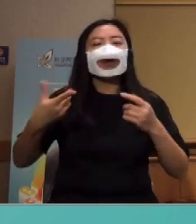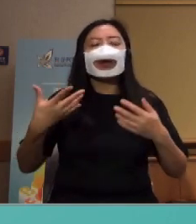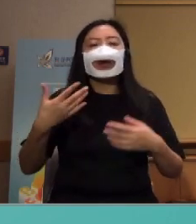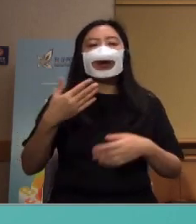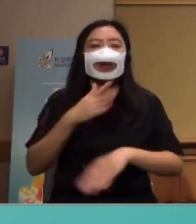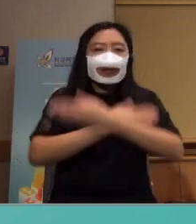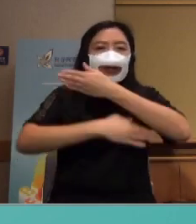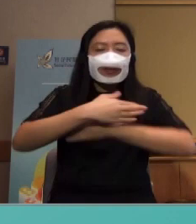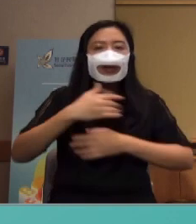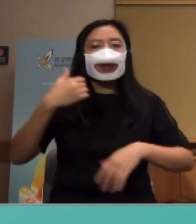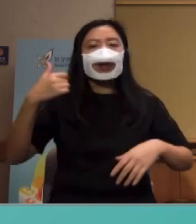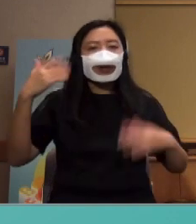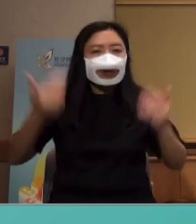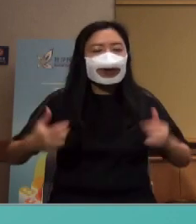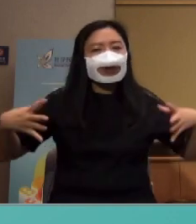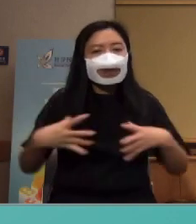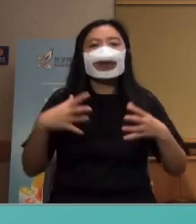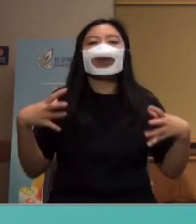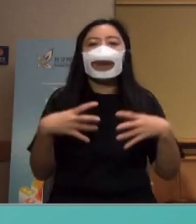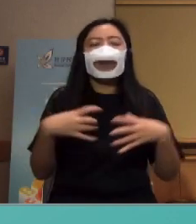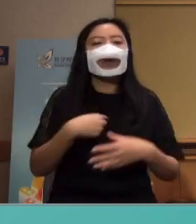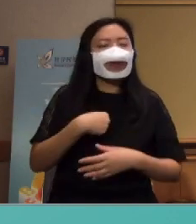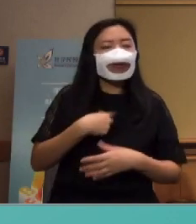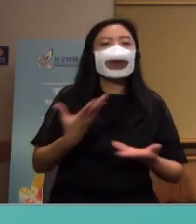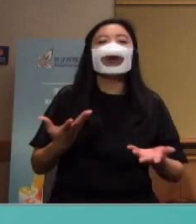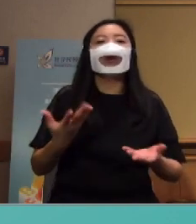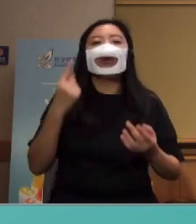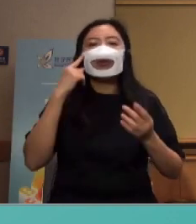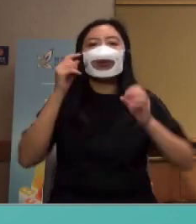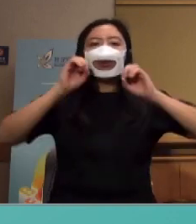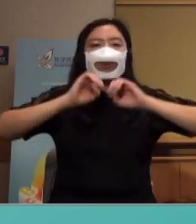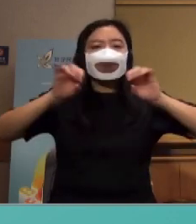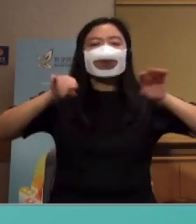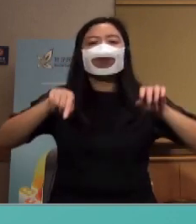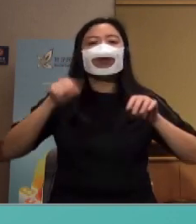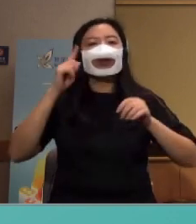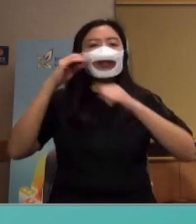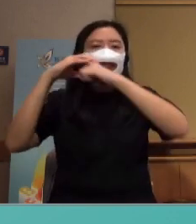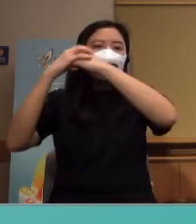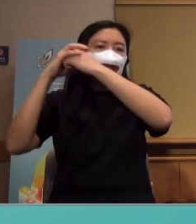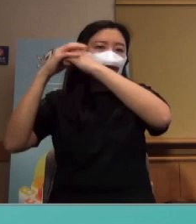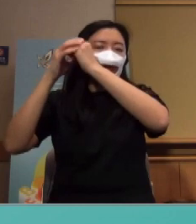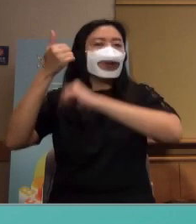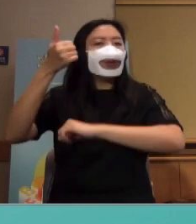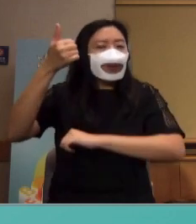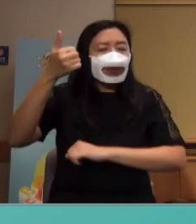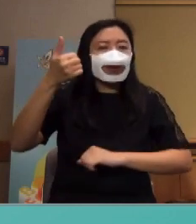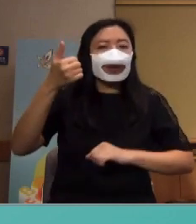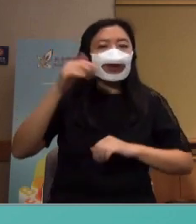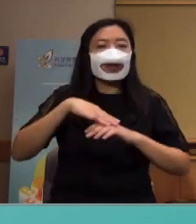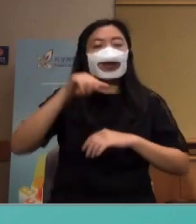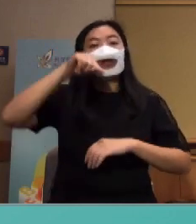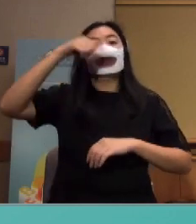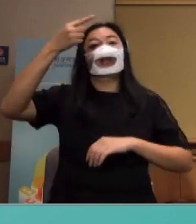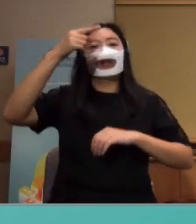inclusive workplace, inclusive campus. Does Metaverse lead inclusion? I think, yeah, we